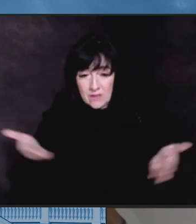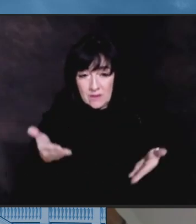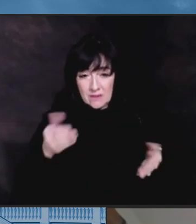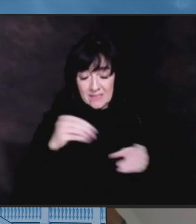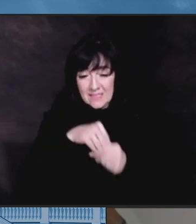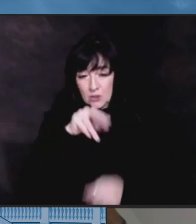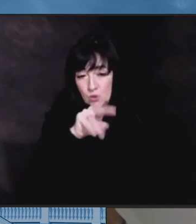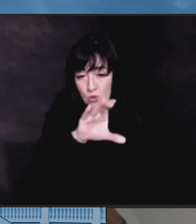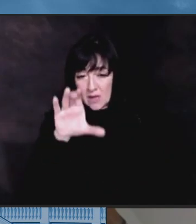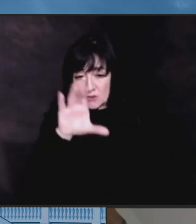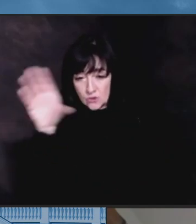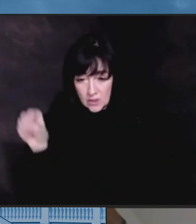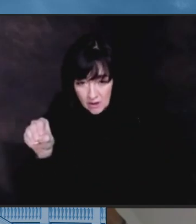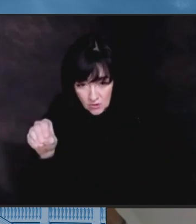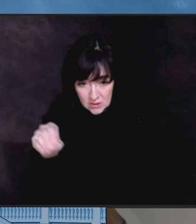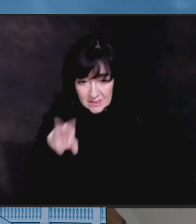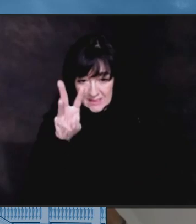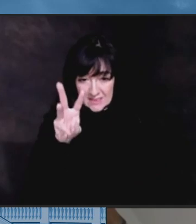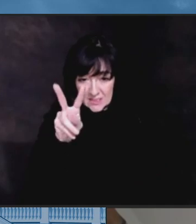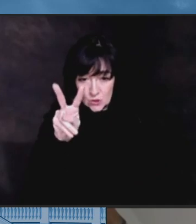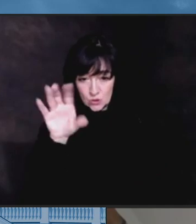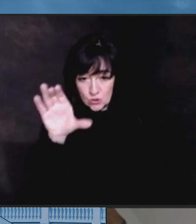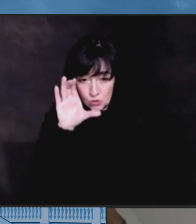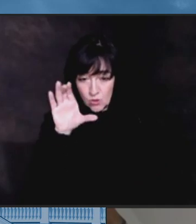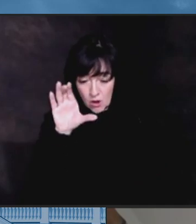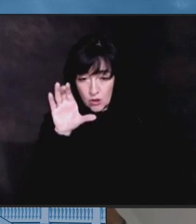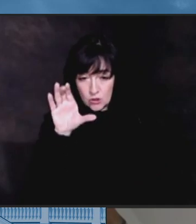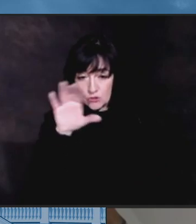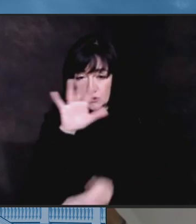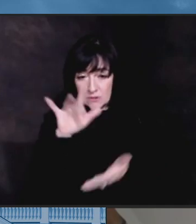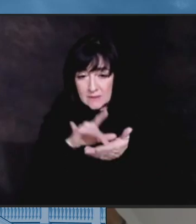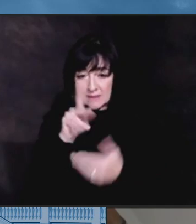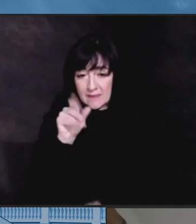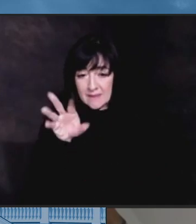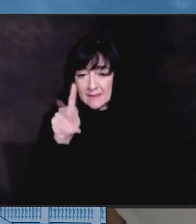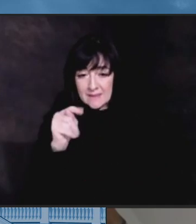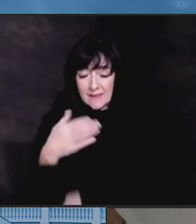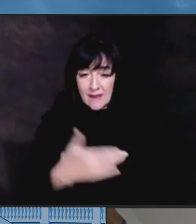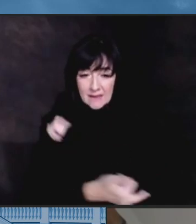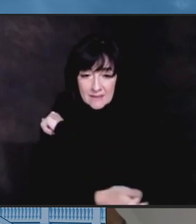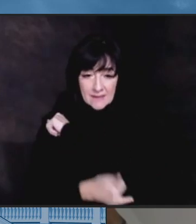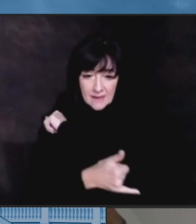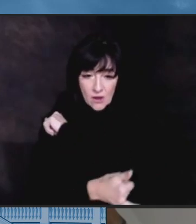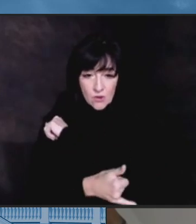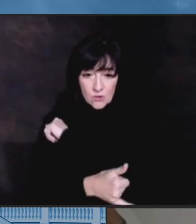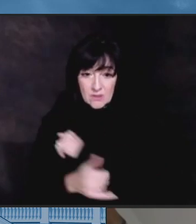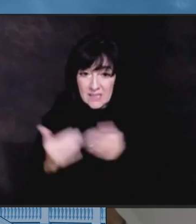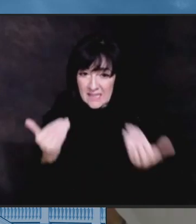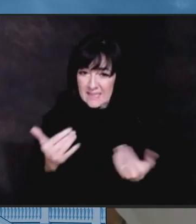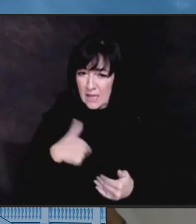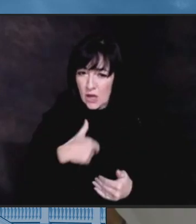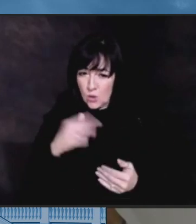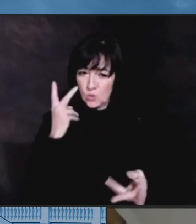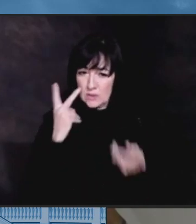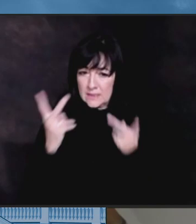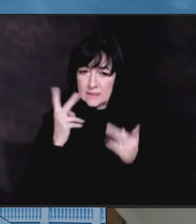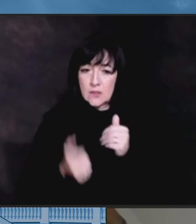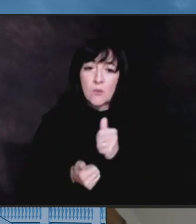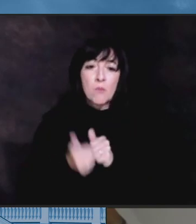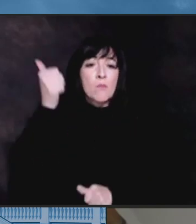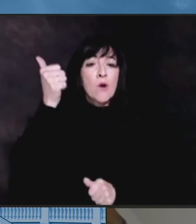6,200, just a little bit over 6,200 in Kent County. And Kent County right now is where we're seeing the most